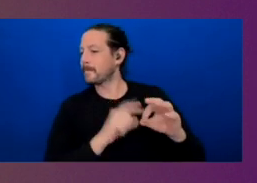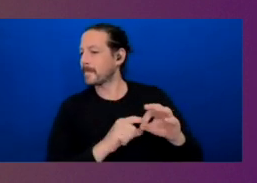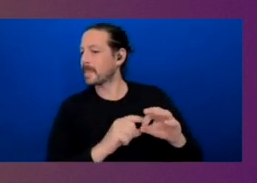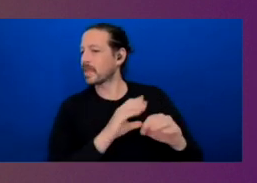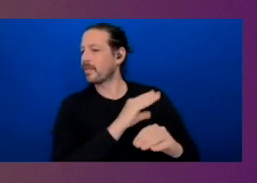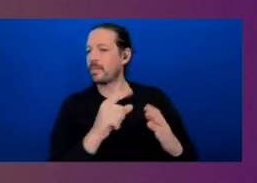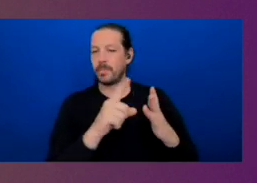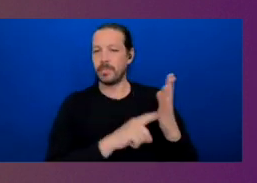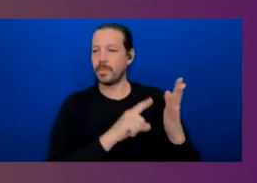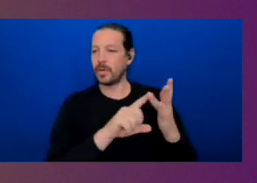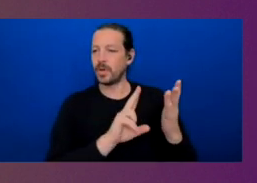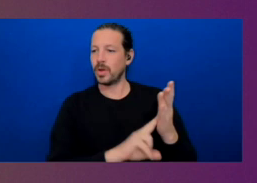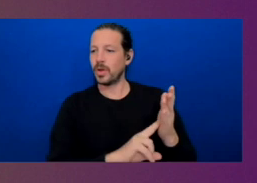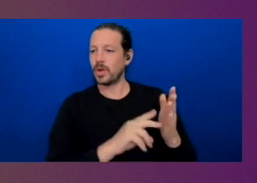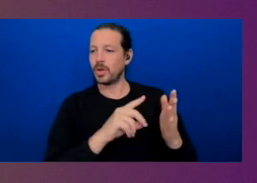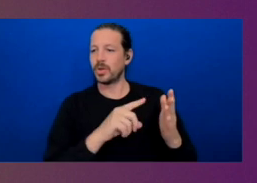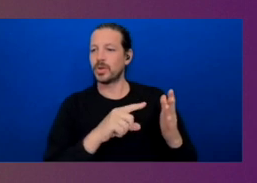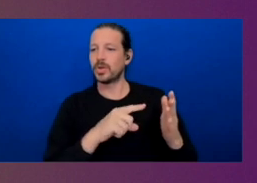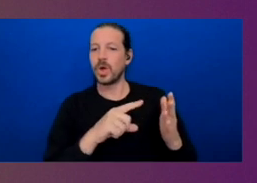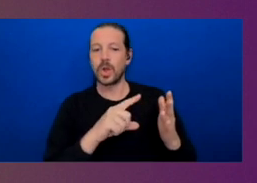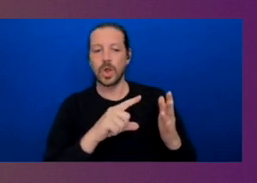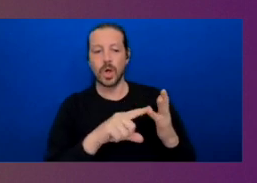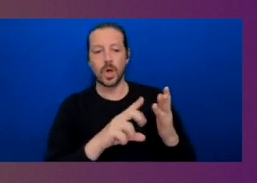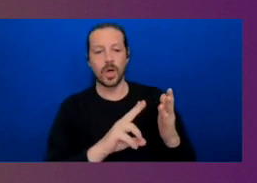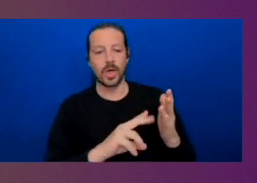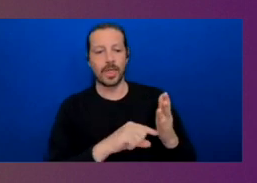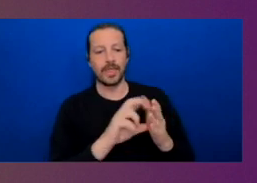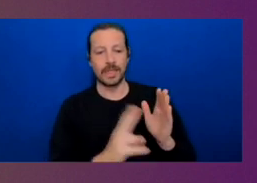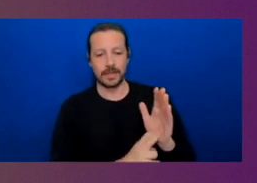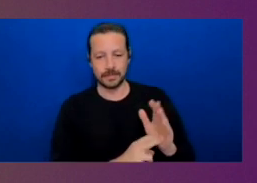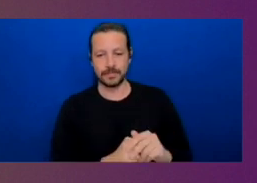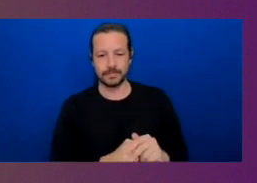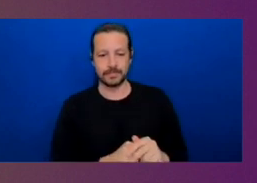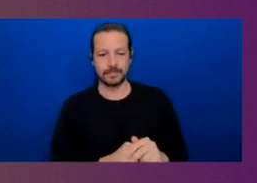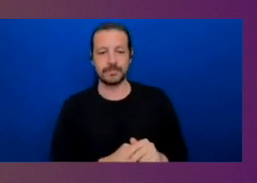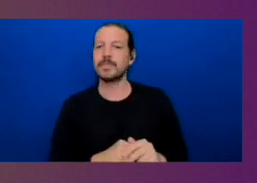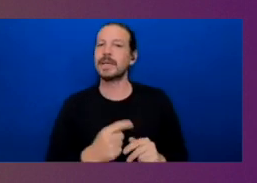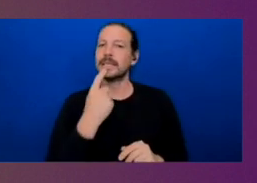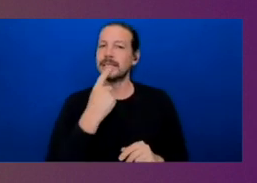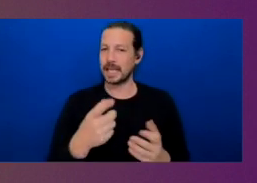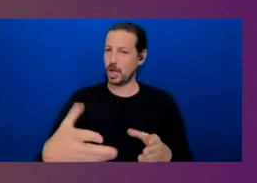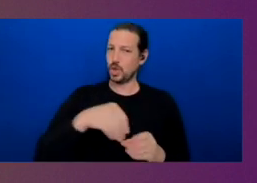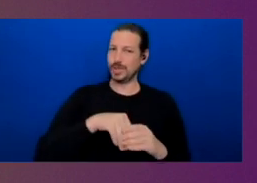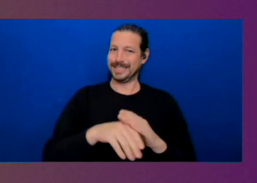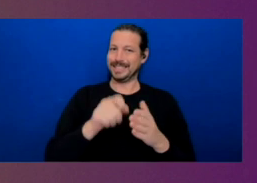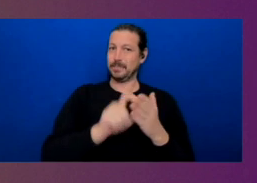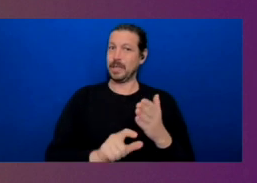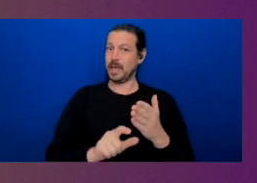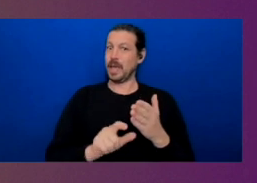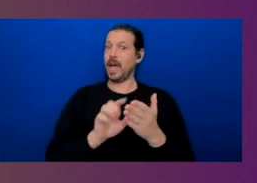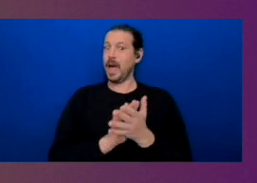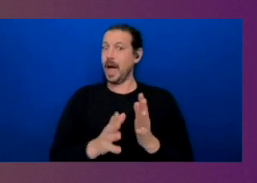Shah. Hi, Jono. It is, how can inclusion in the disability space not only work on disability